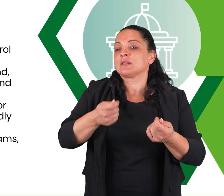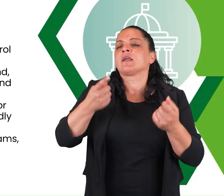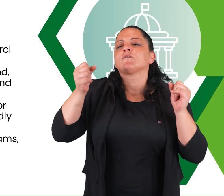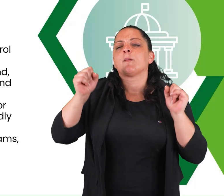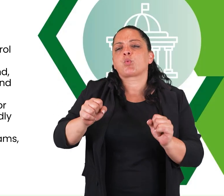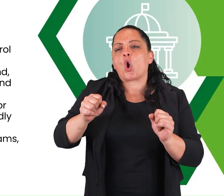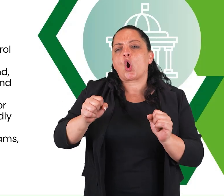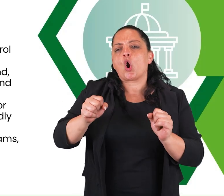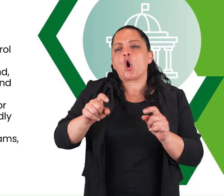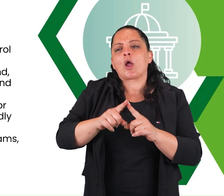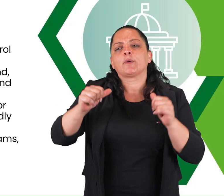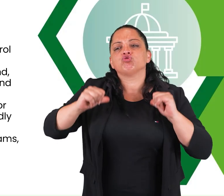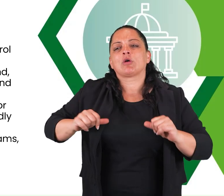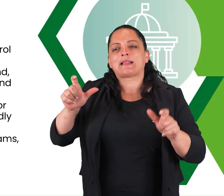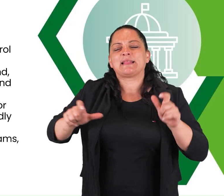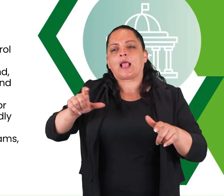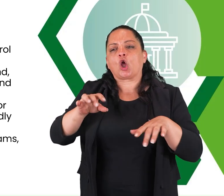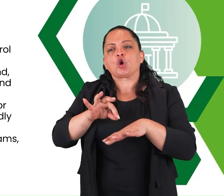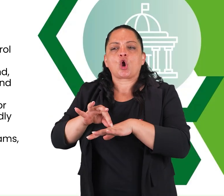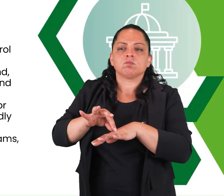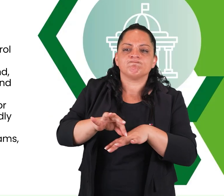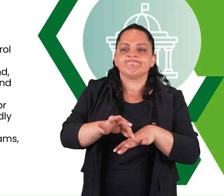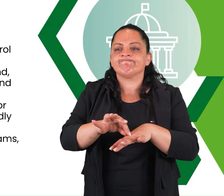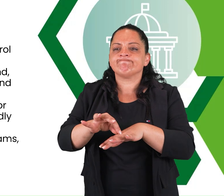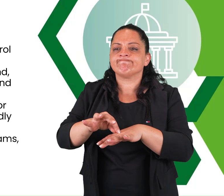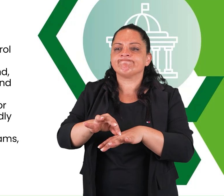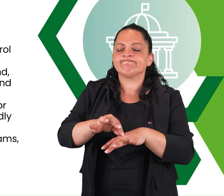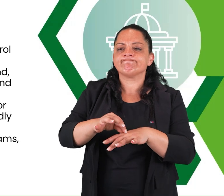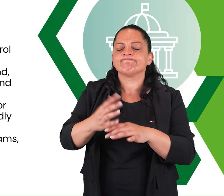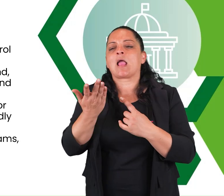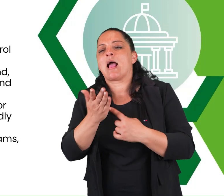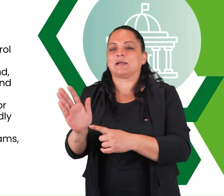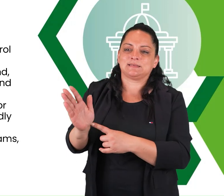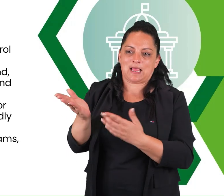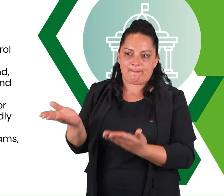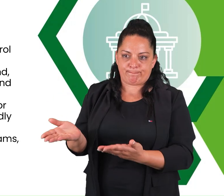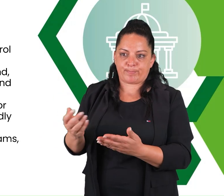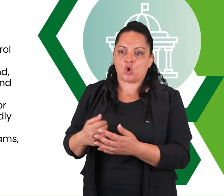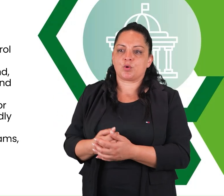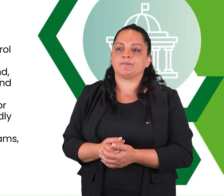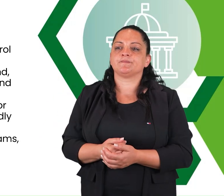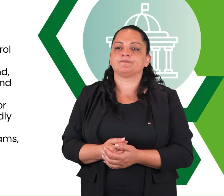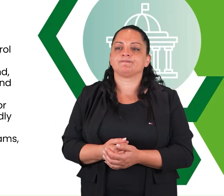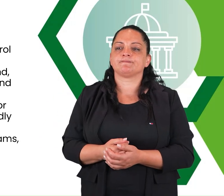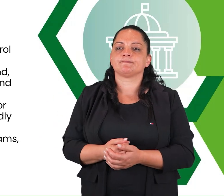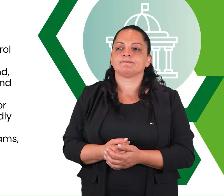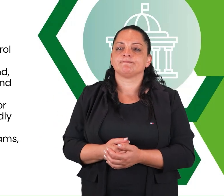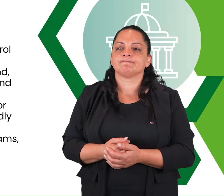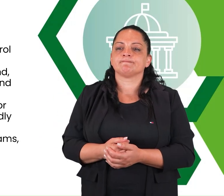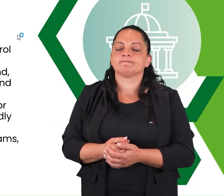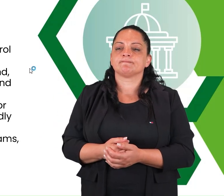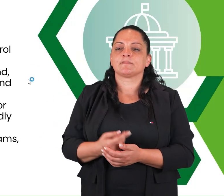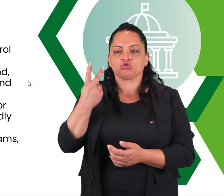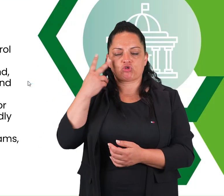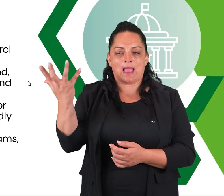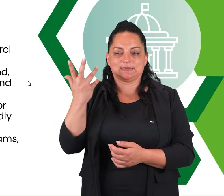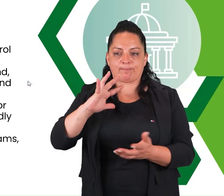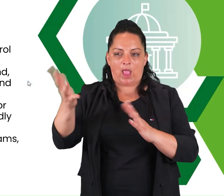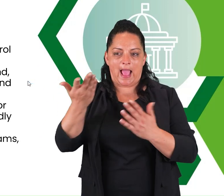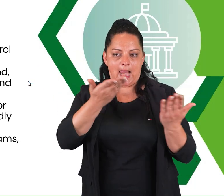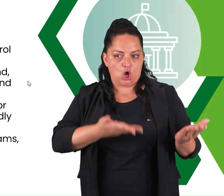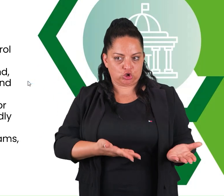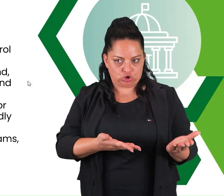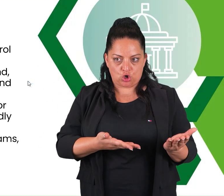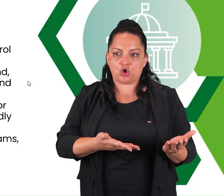citizens, businesses, and communities to reduce environmental harm and adopt greener habits. We can see more examples